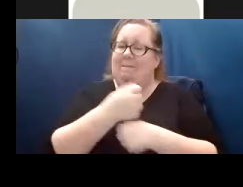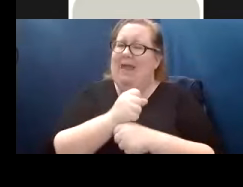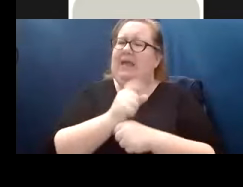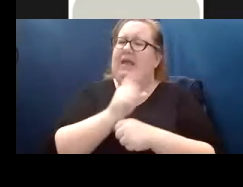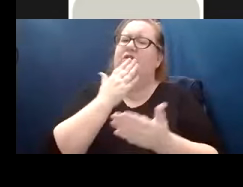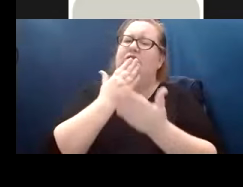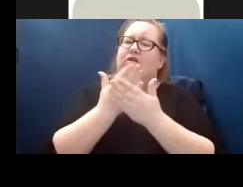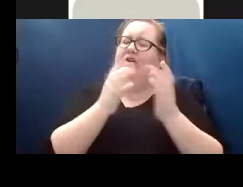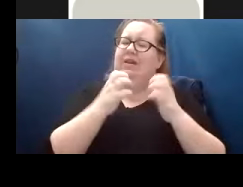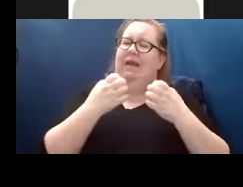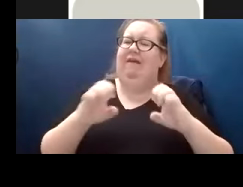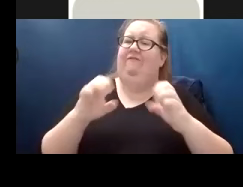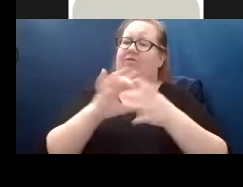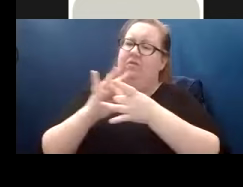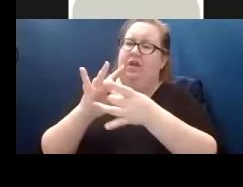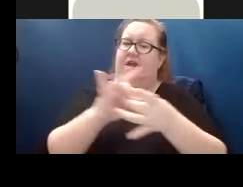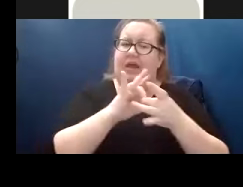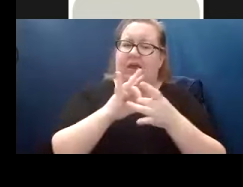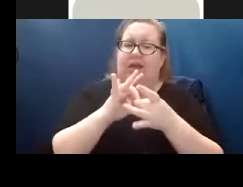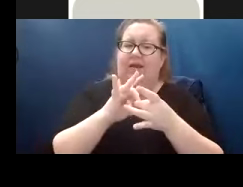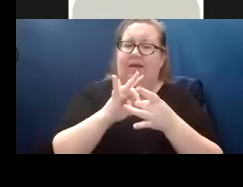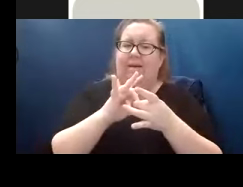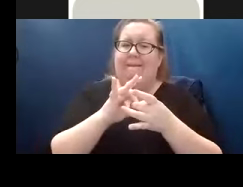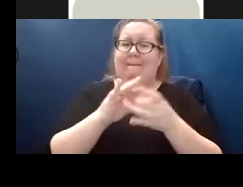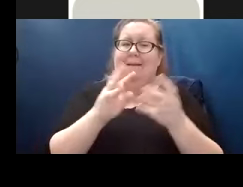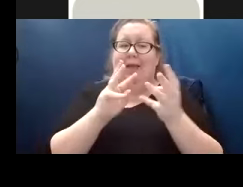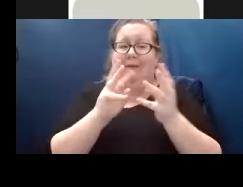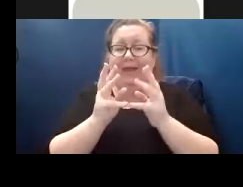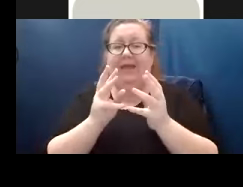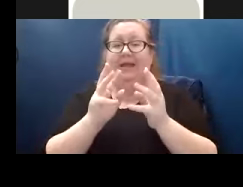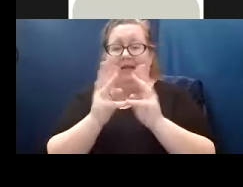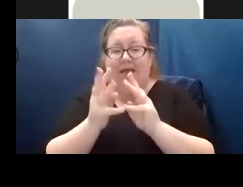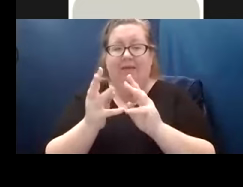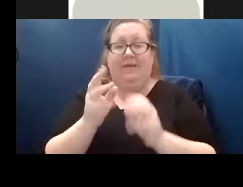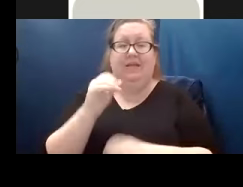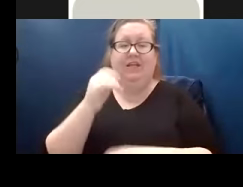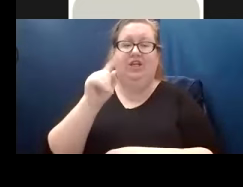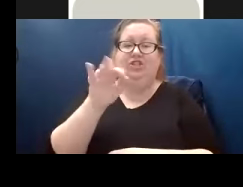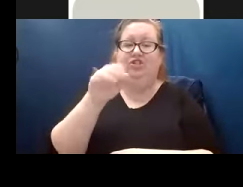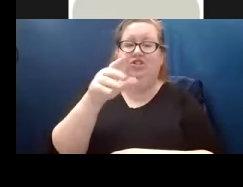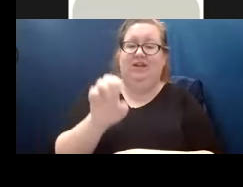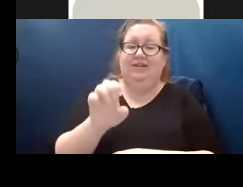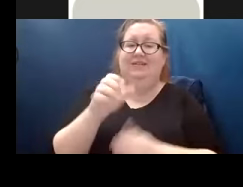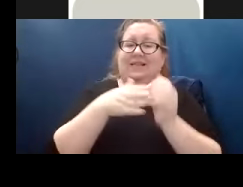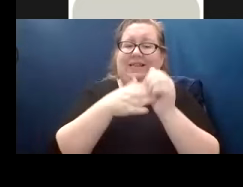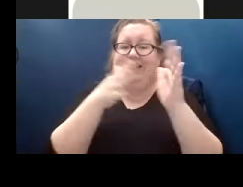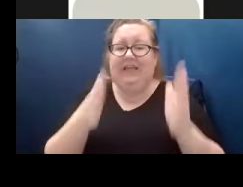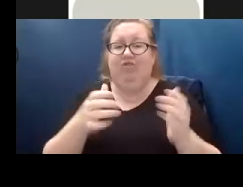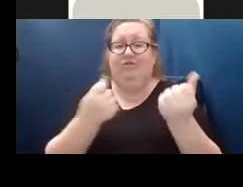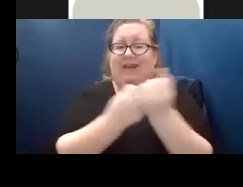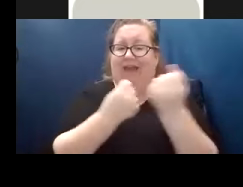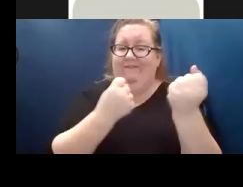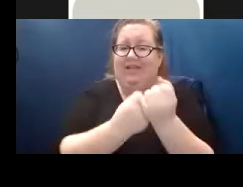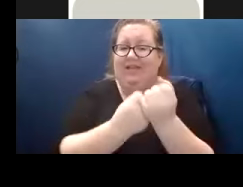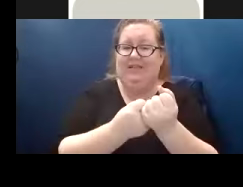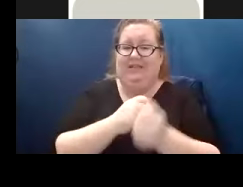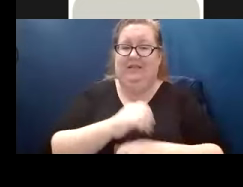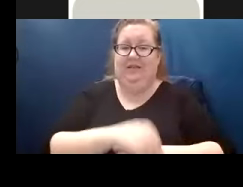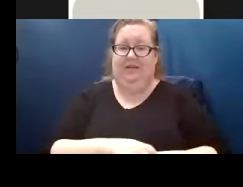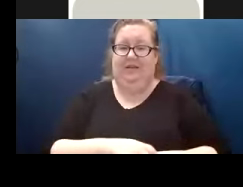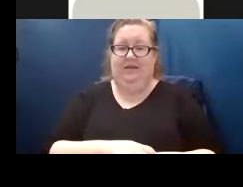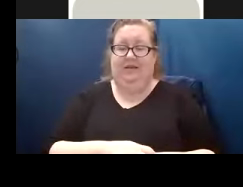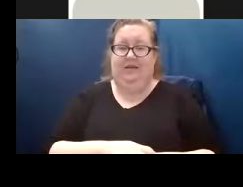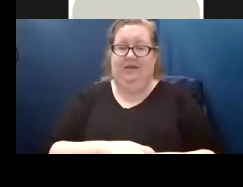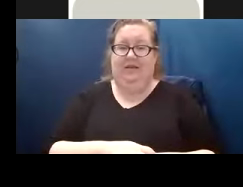have residents becoming climate justice leaders and advocates here too, which will